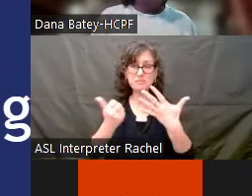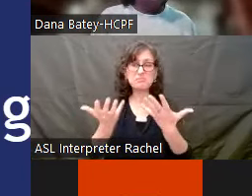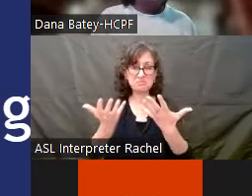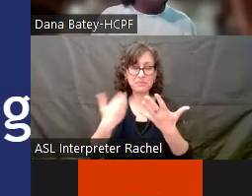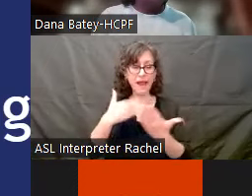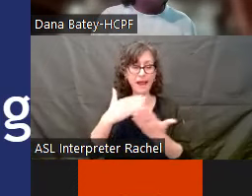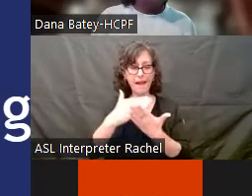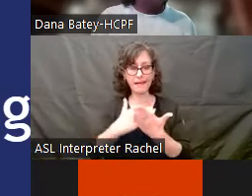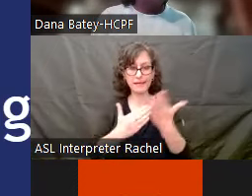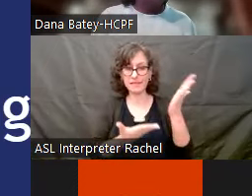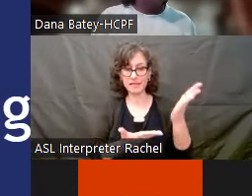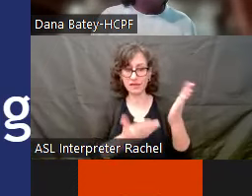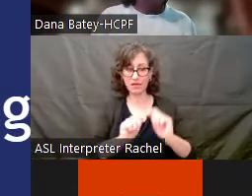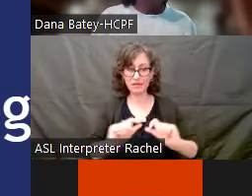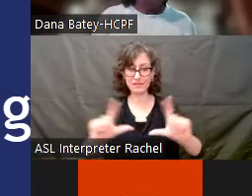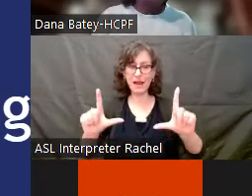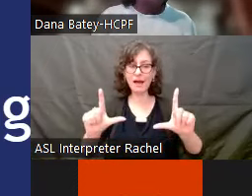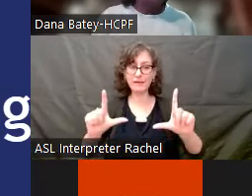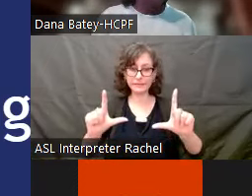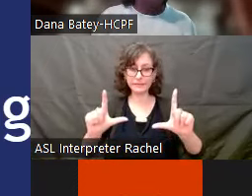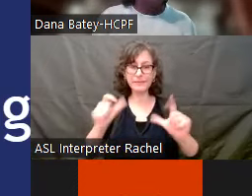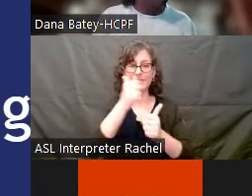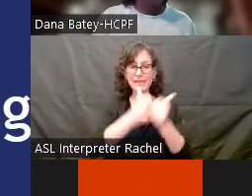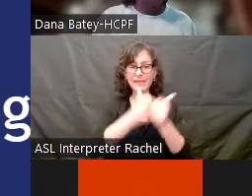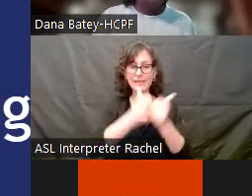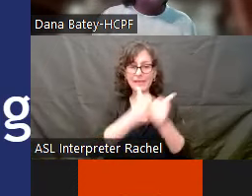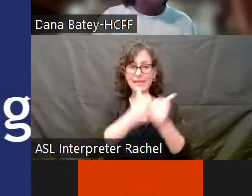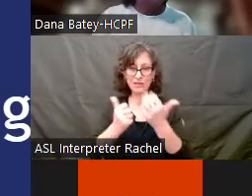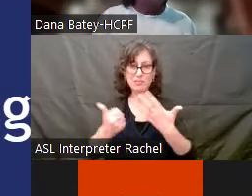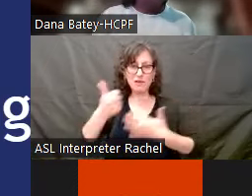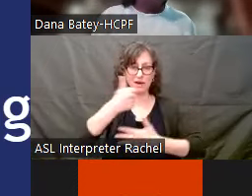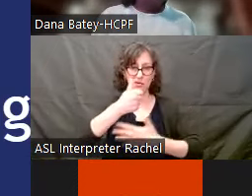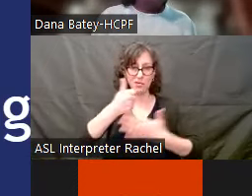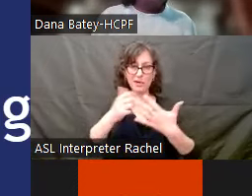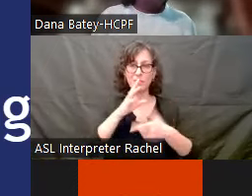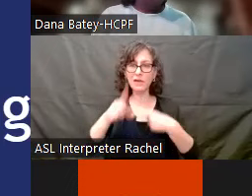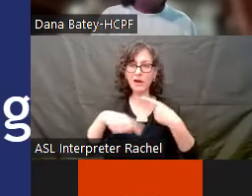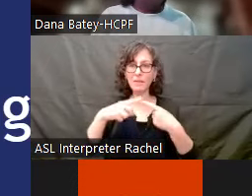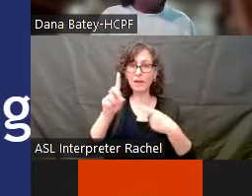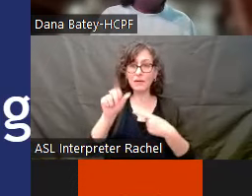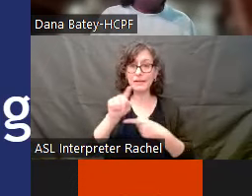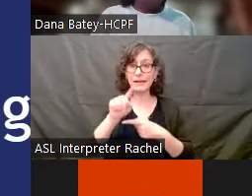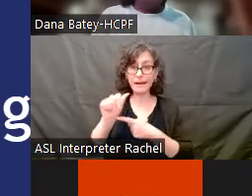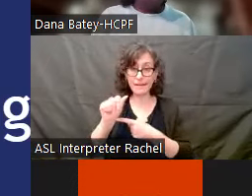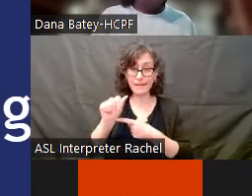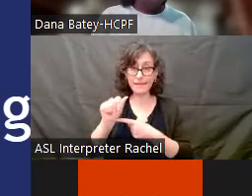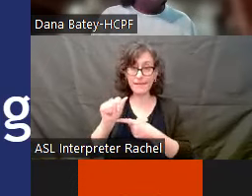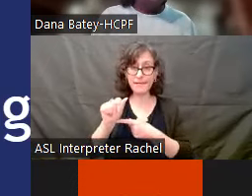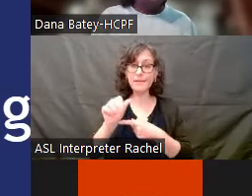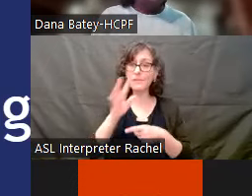on the slide each of the priorities. We talked about data. Today, we just talked about